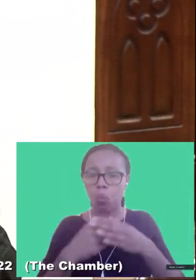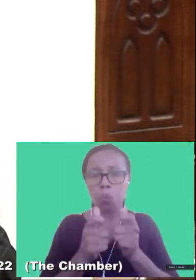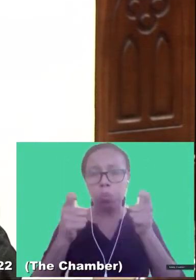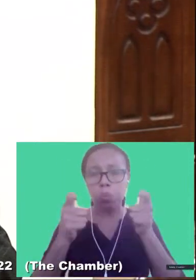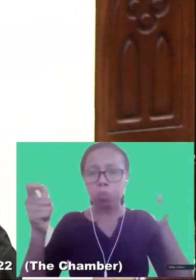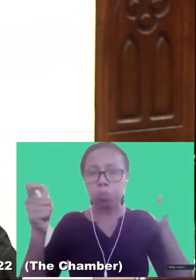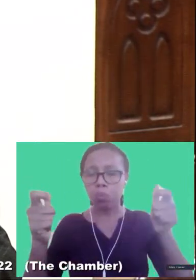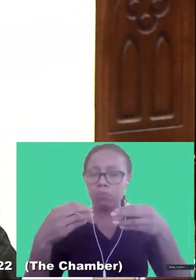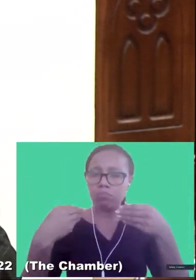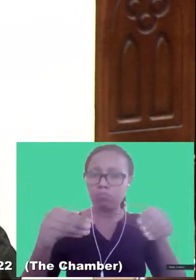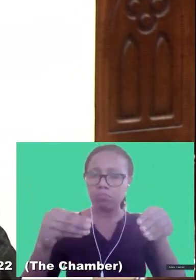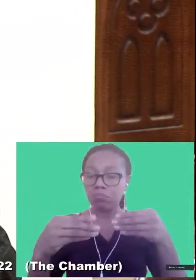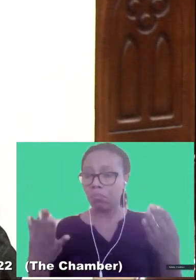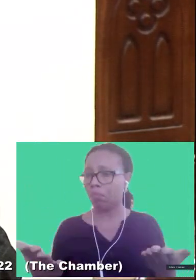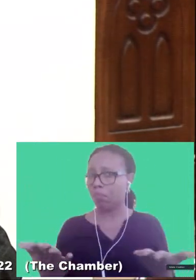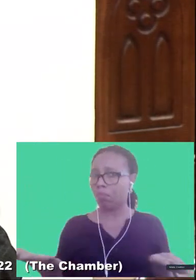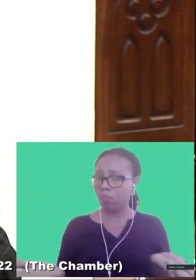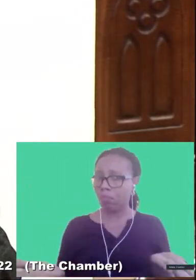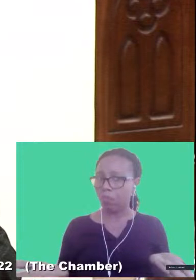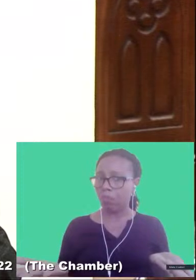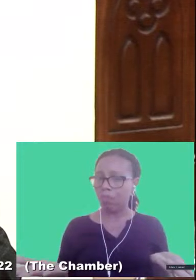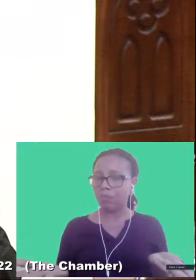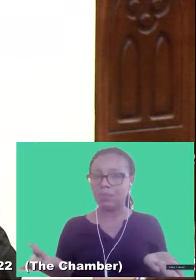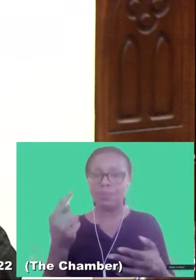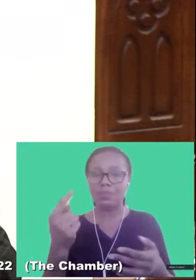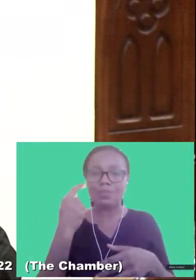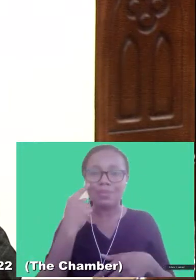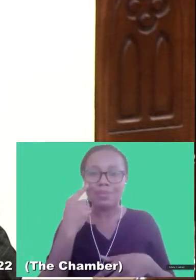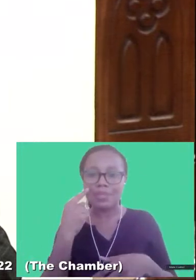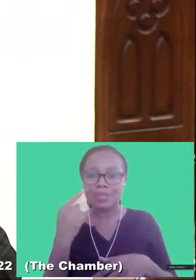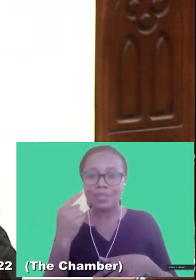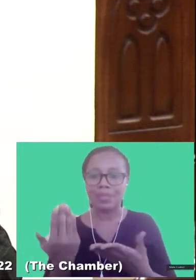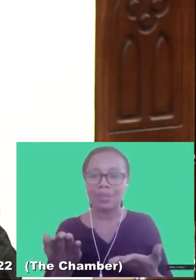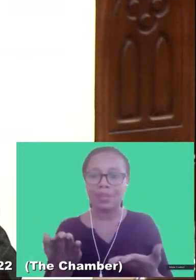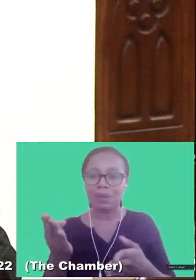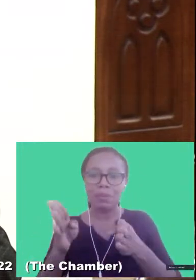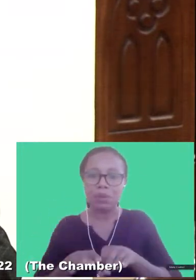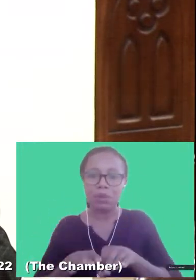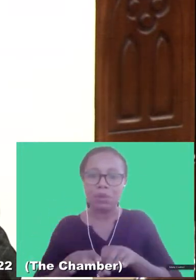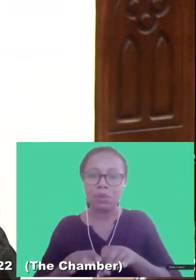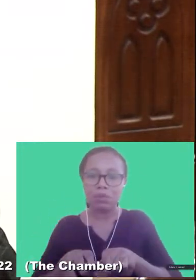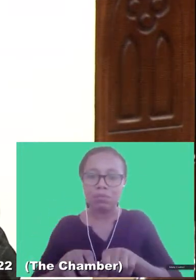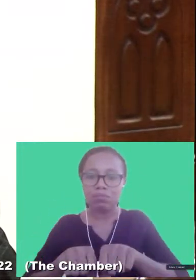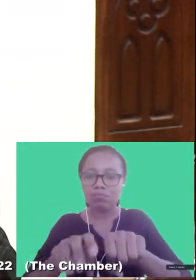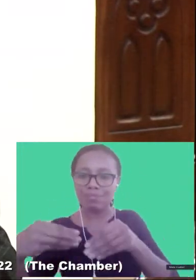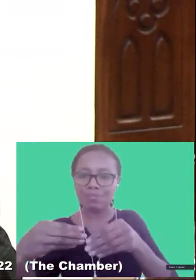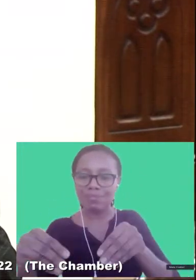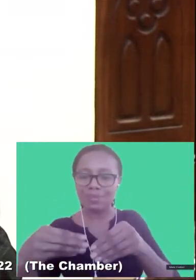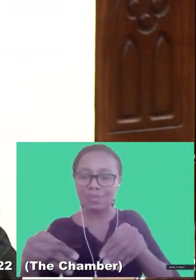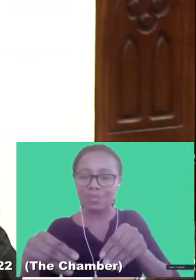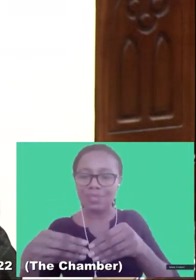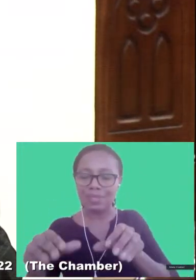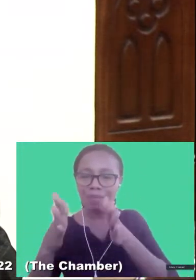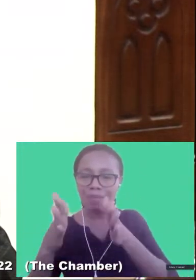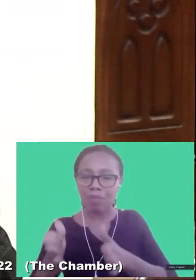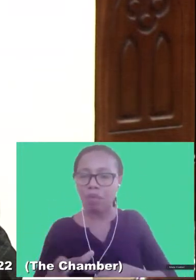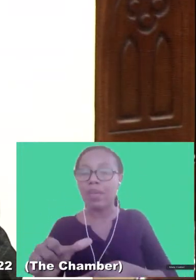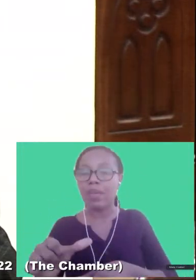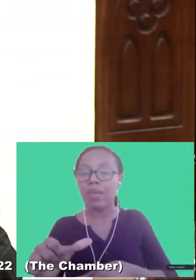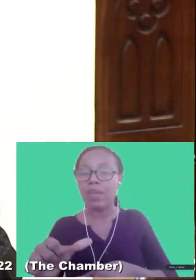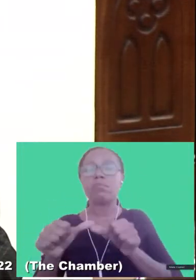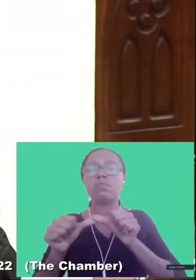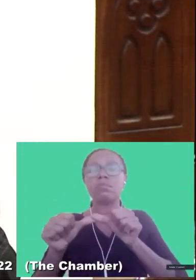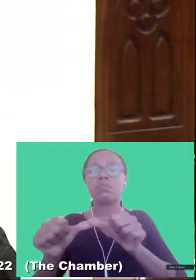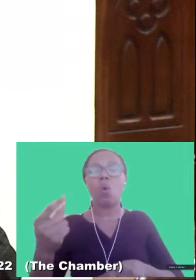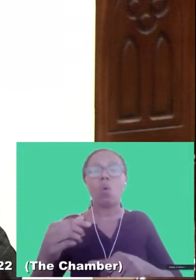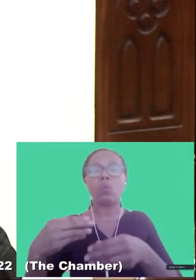from the beginning to the end, they remain vendors. I believe that we sometimes have to engage business people